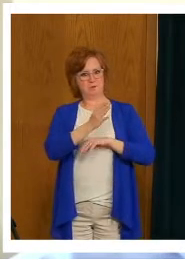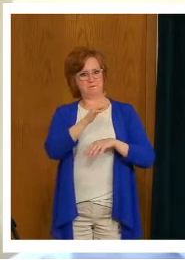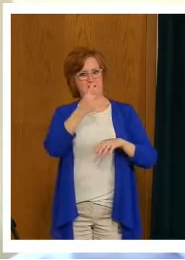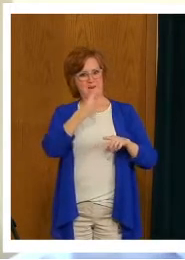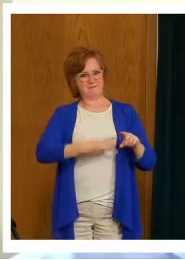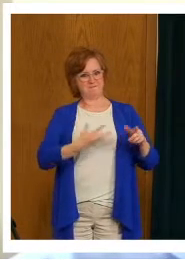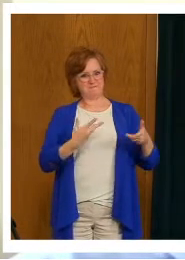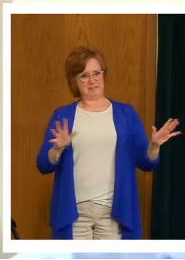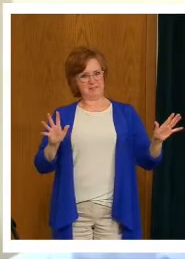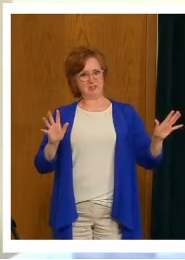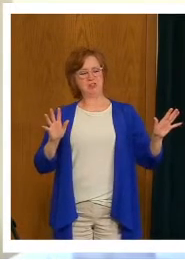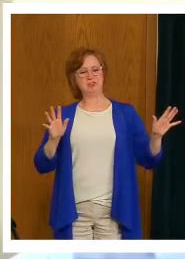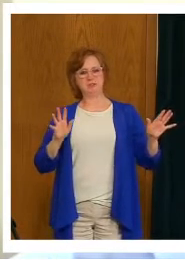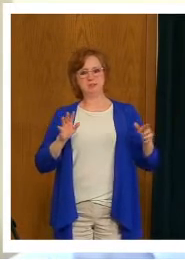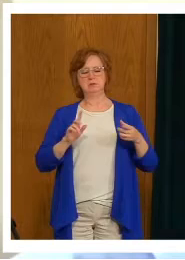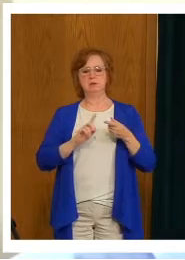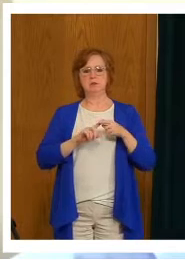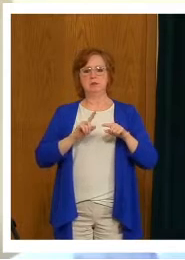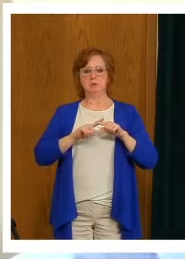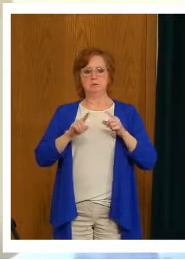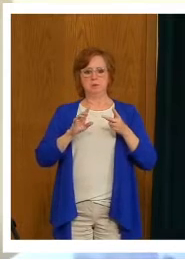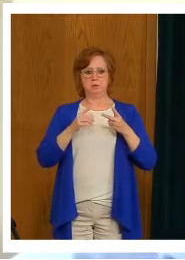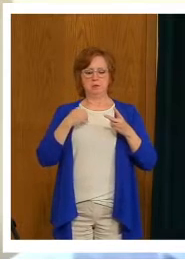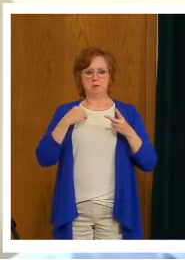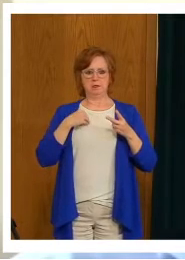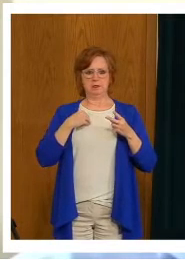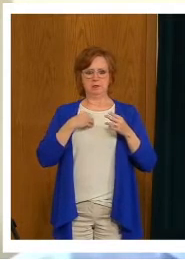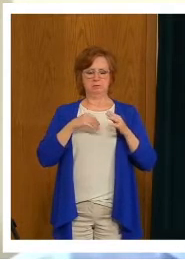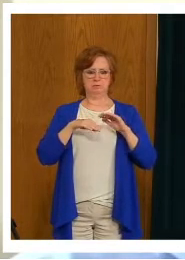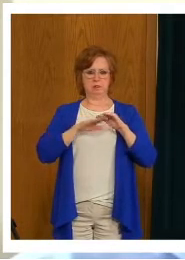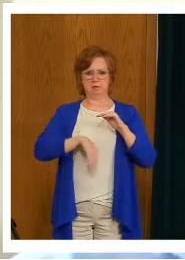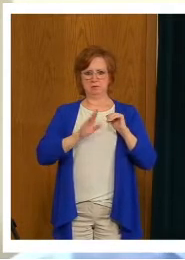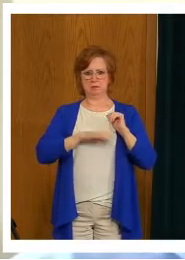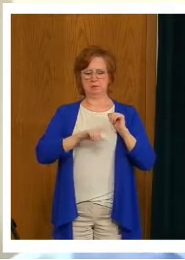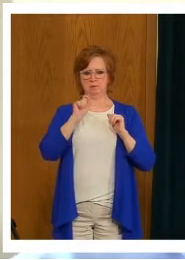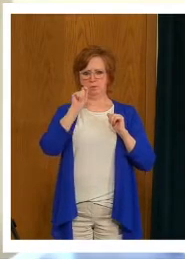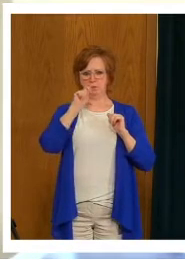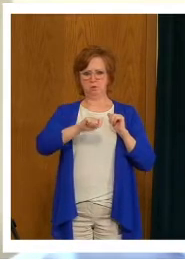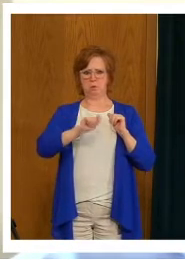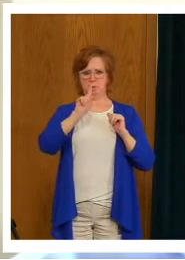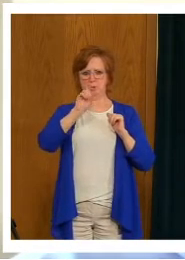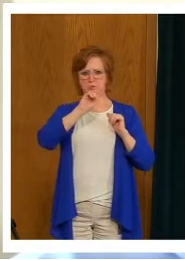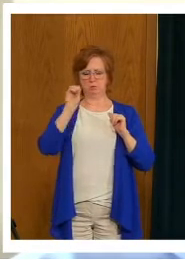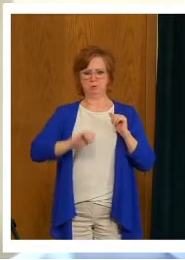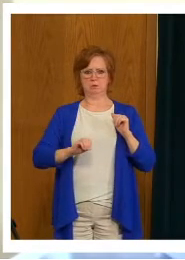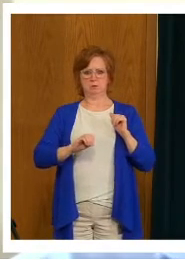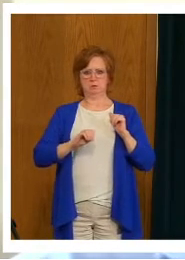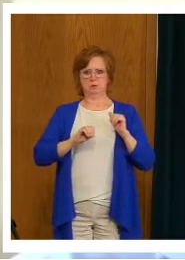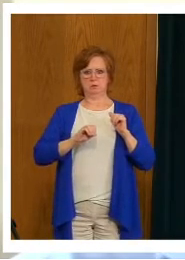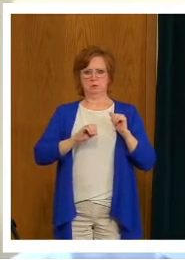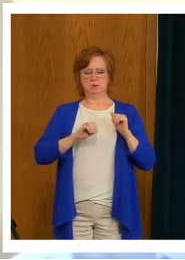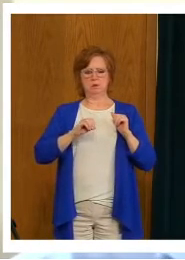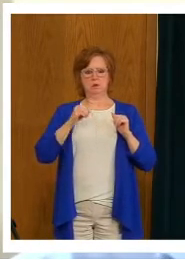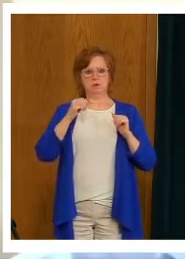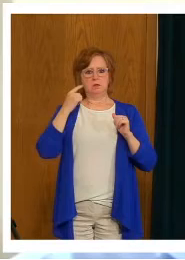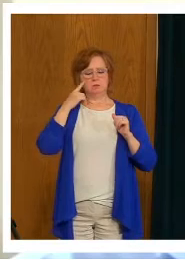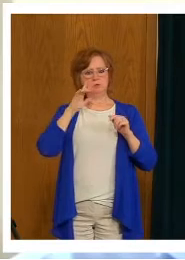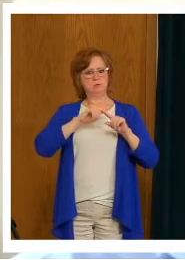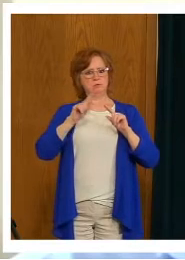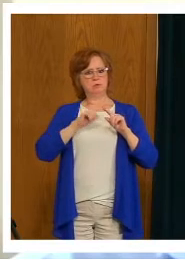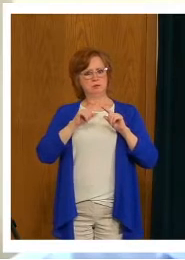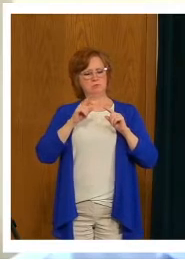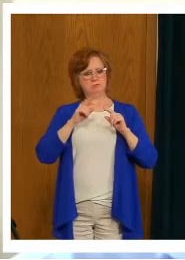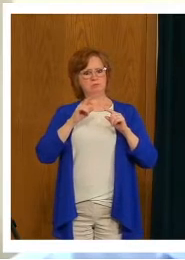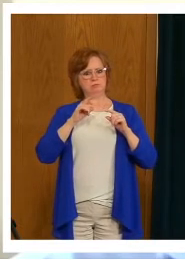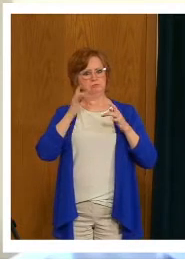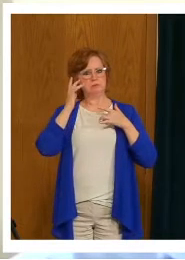We have seen less than 0.1% of breakthrough cases. I know other provinces are reporting that. We have looked at our own data, and it